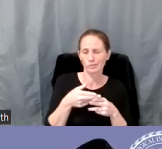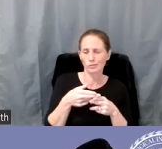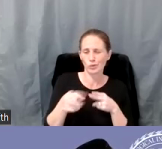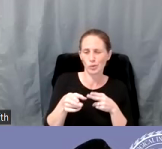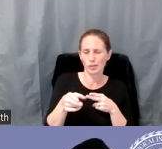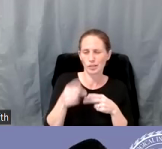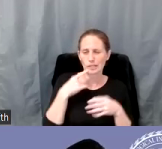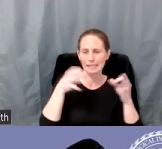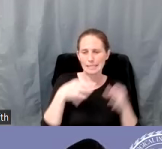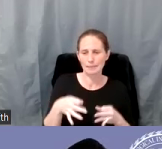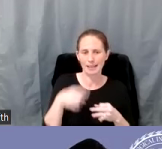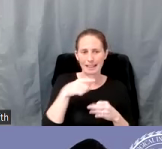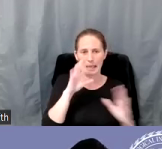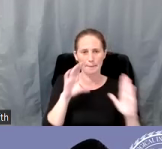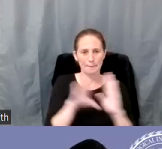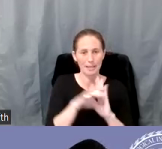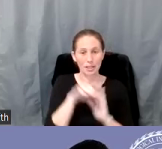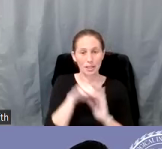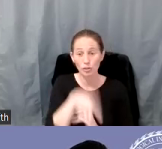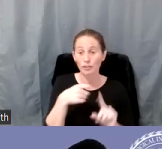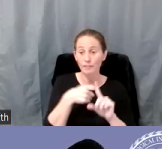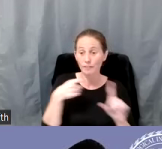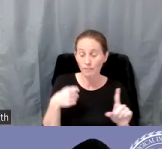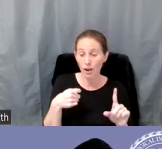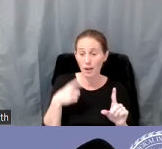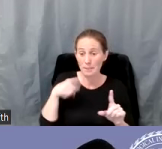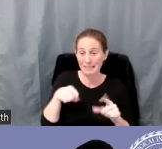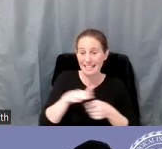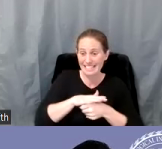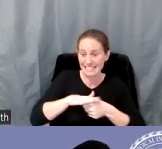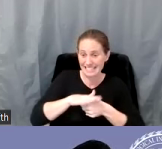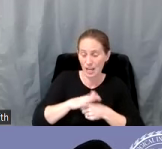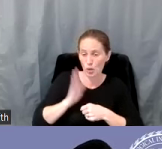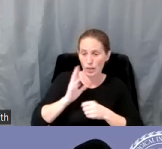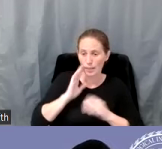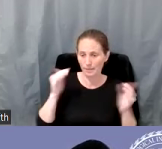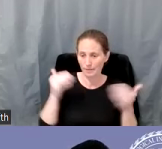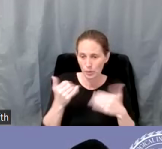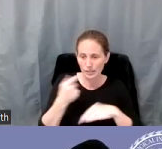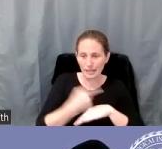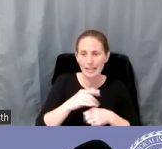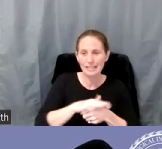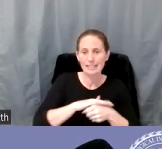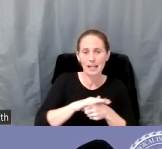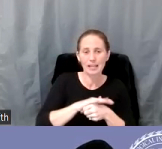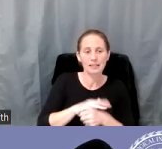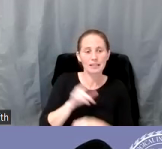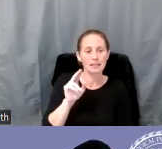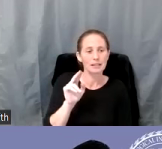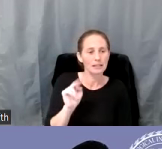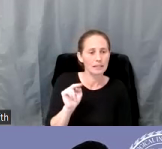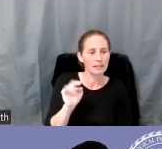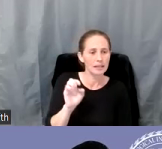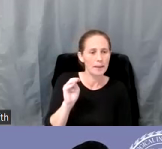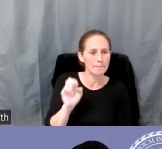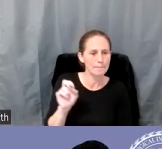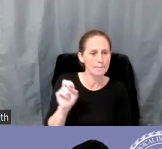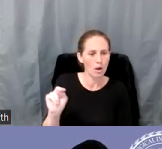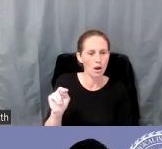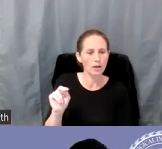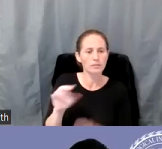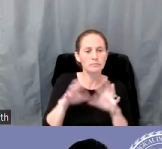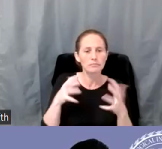to explain this image. This is actually from the site that I'll be focusing on today, a site called Nemon. It's a